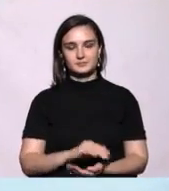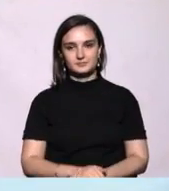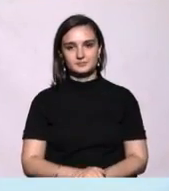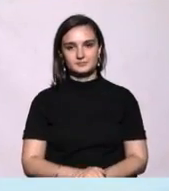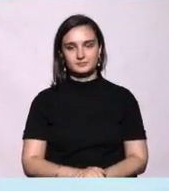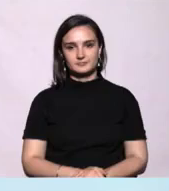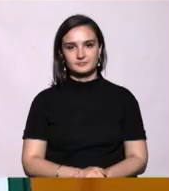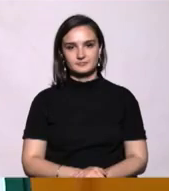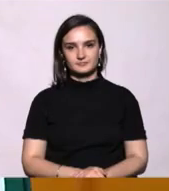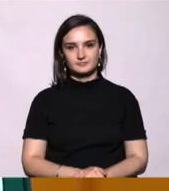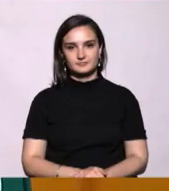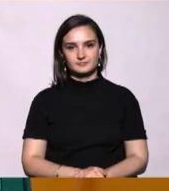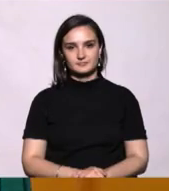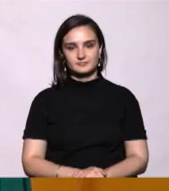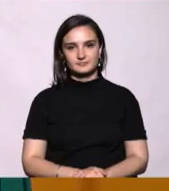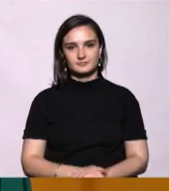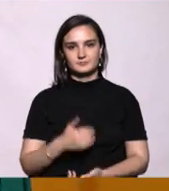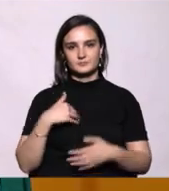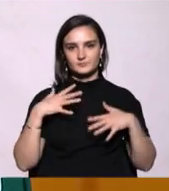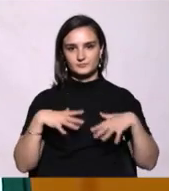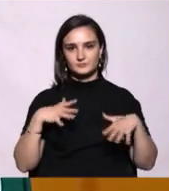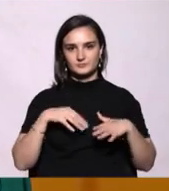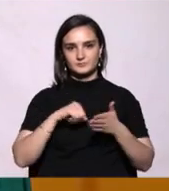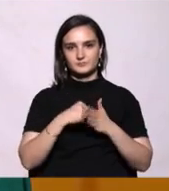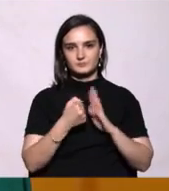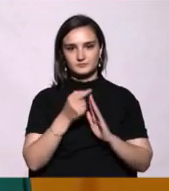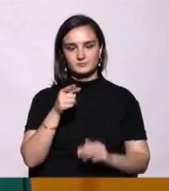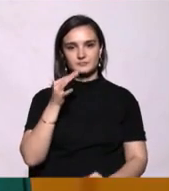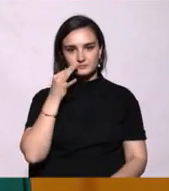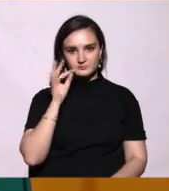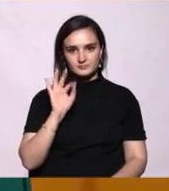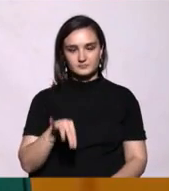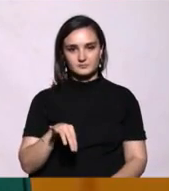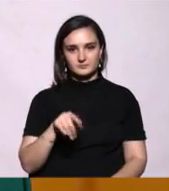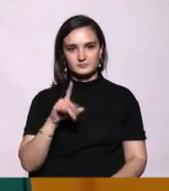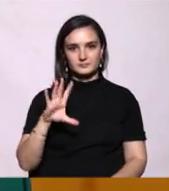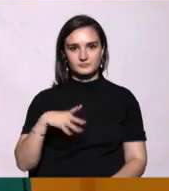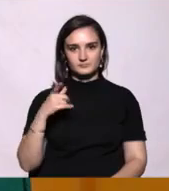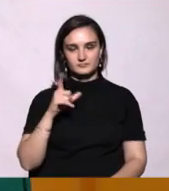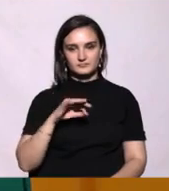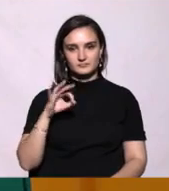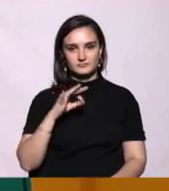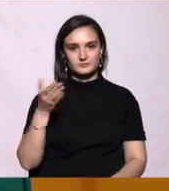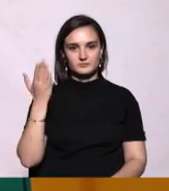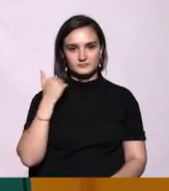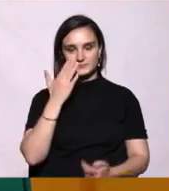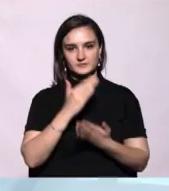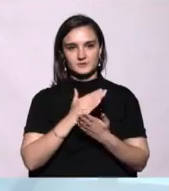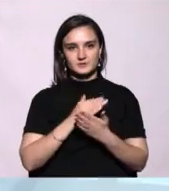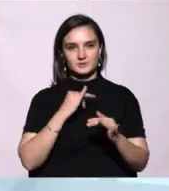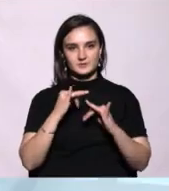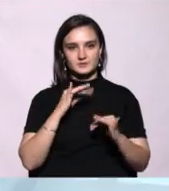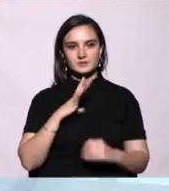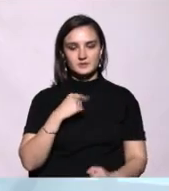Zach, have you tasted our Georgian khachapuri which we were talking about in the previous lesson? I